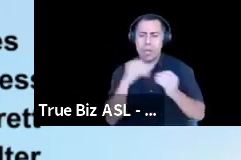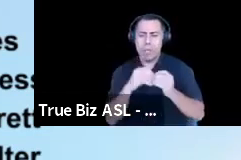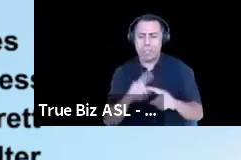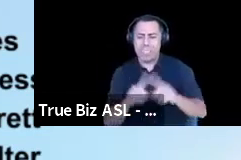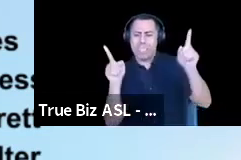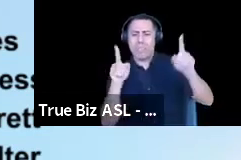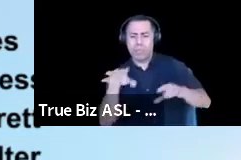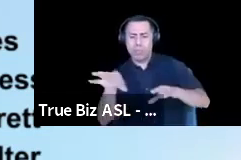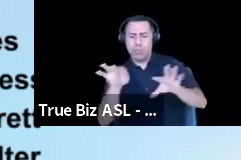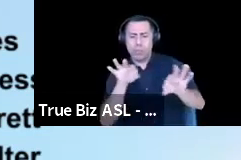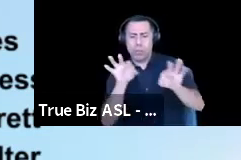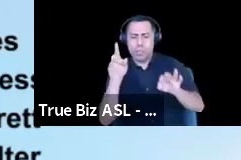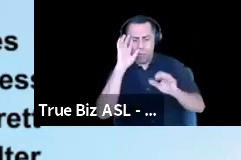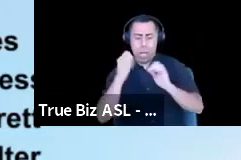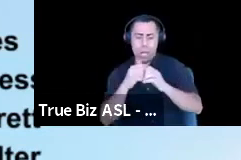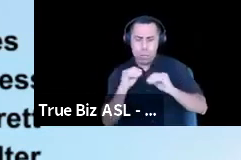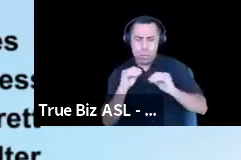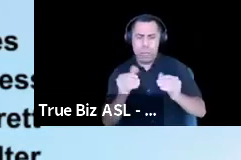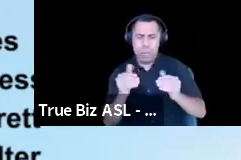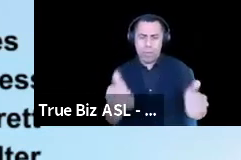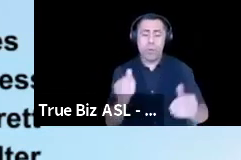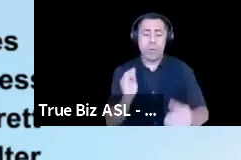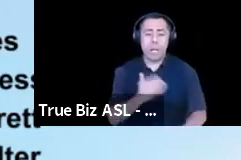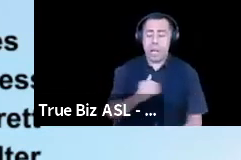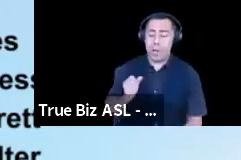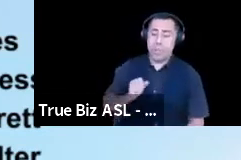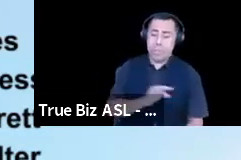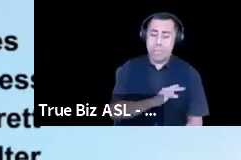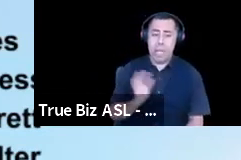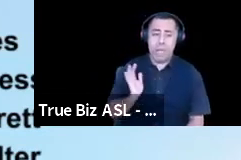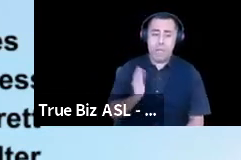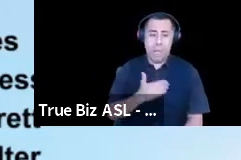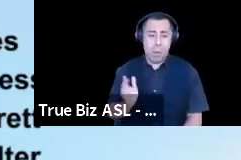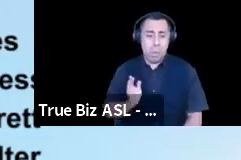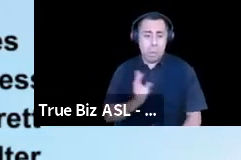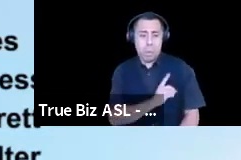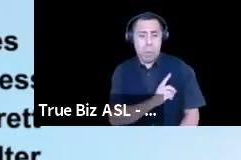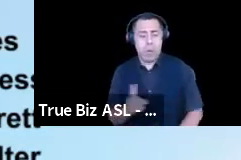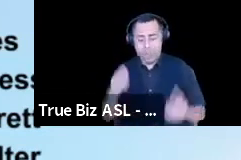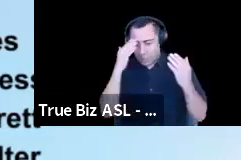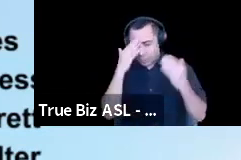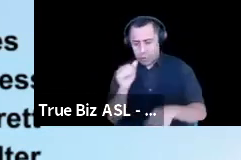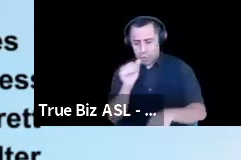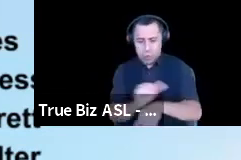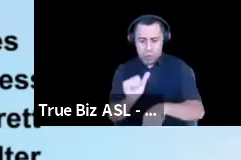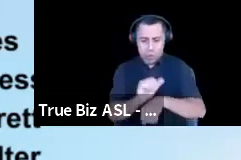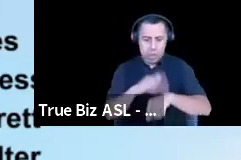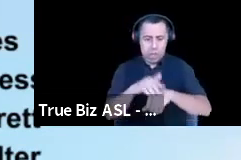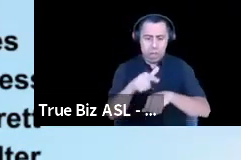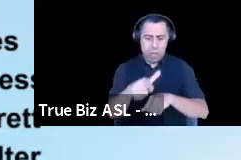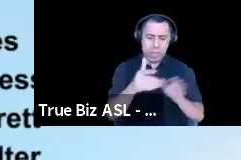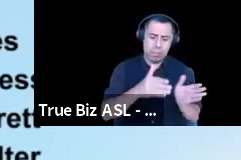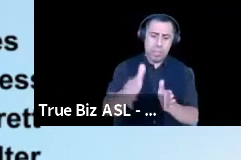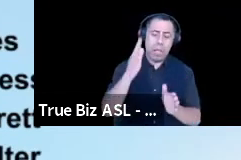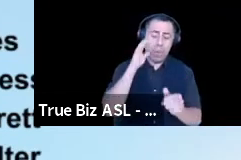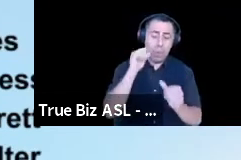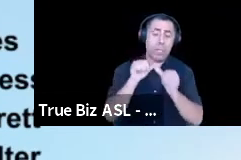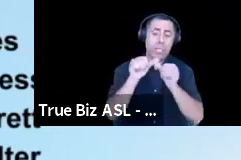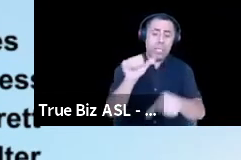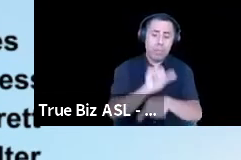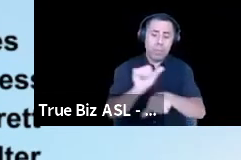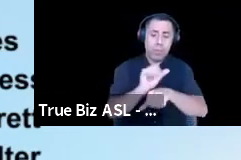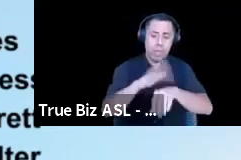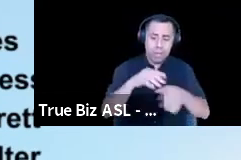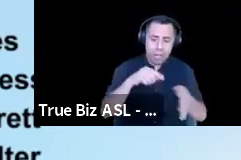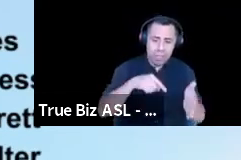come together to work on this plan, and we will continue working on it in the coming months. And yes,